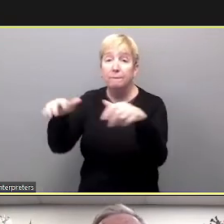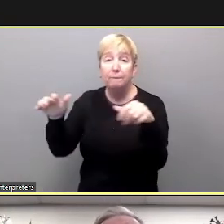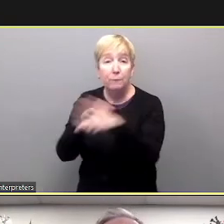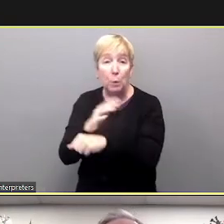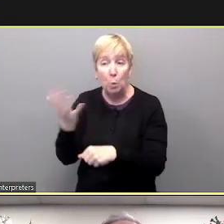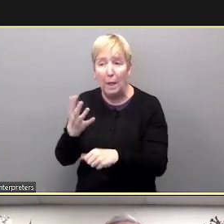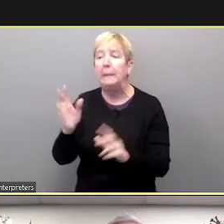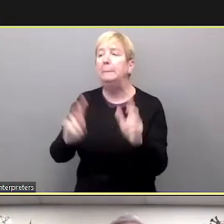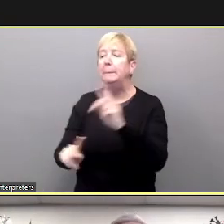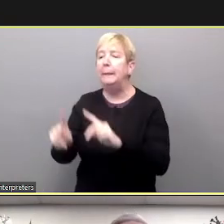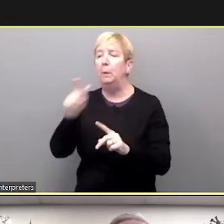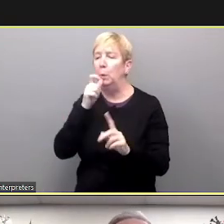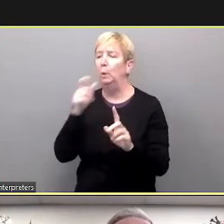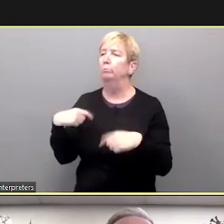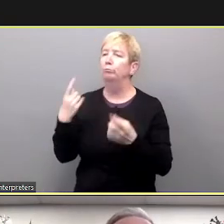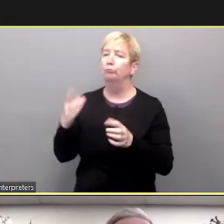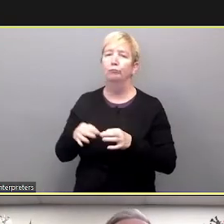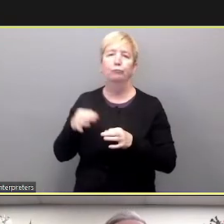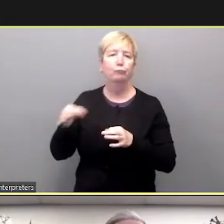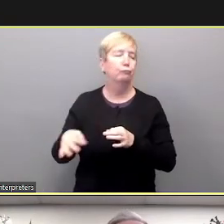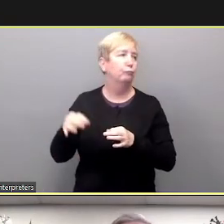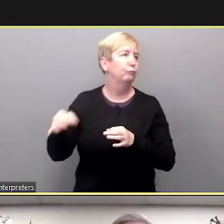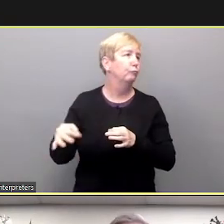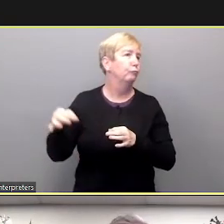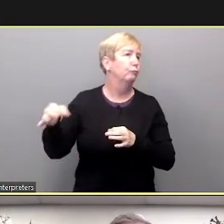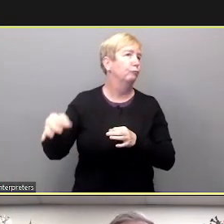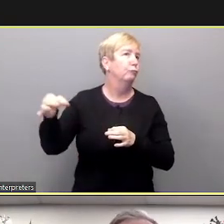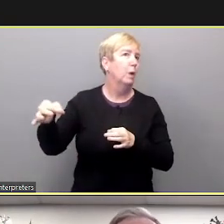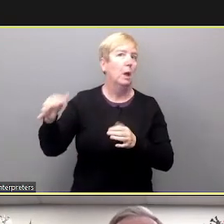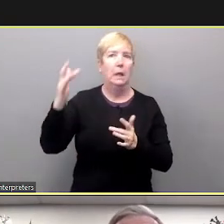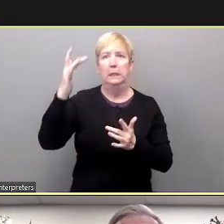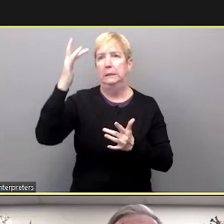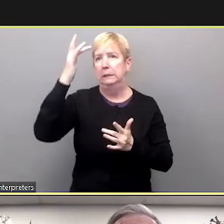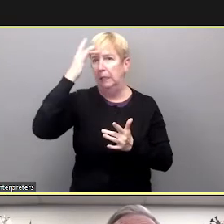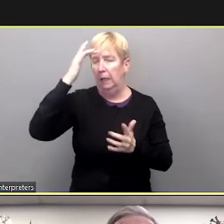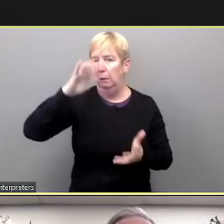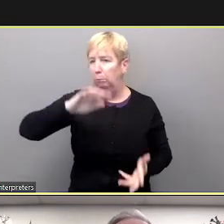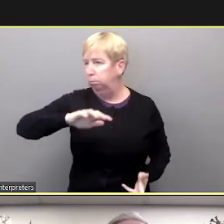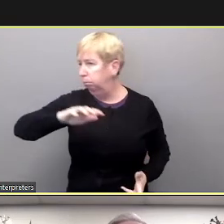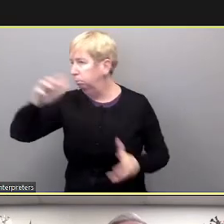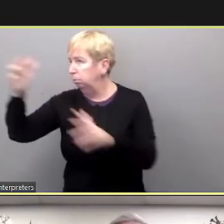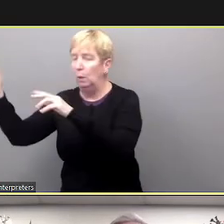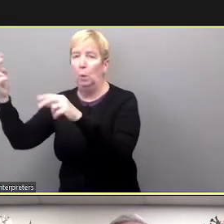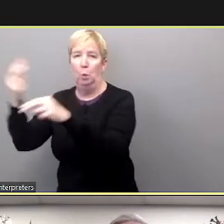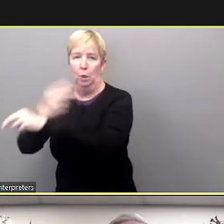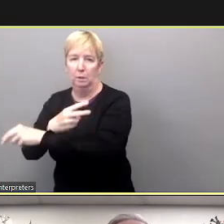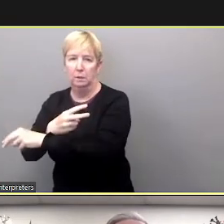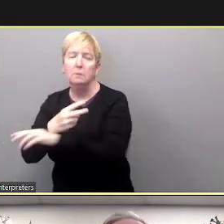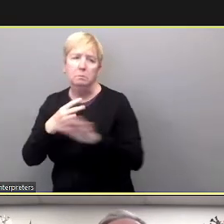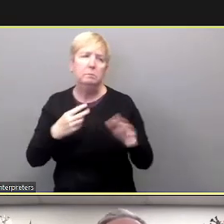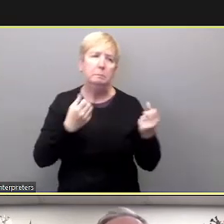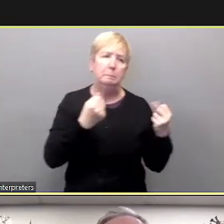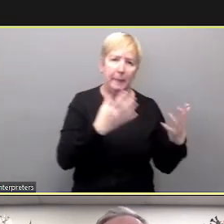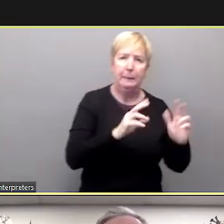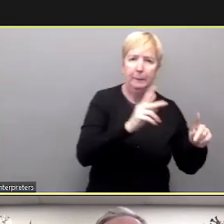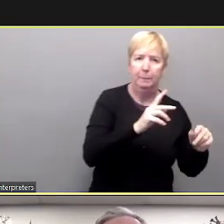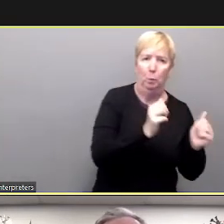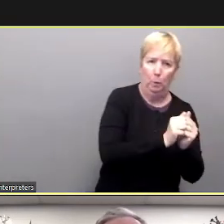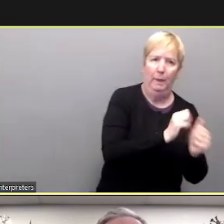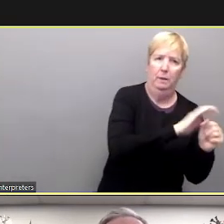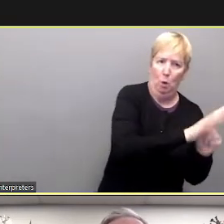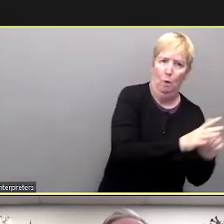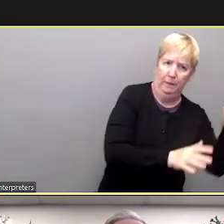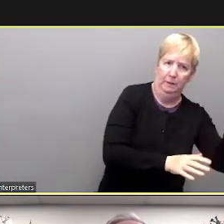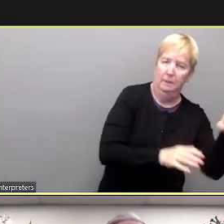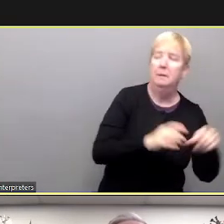care and now are much, much sicker. Now, we do have a lot of COVID hospitalizations right now, but just as big